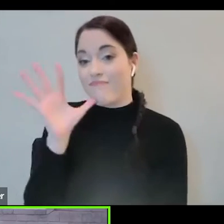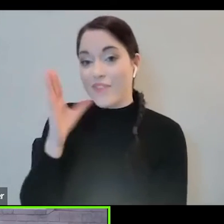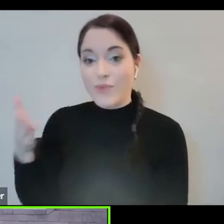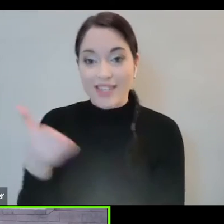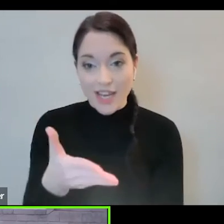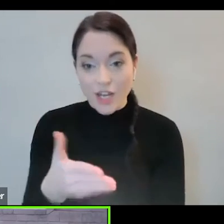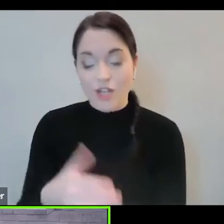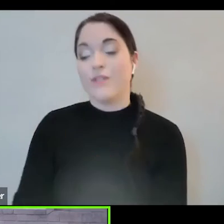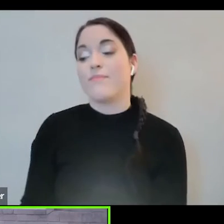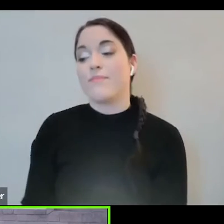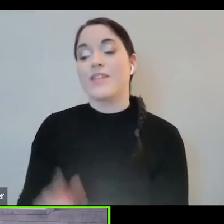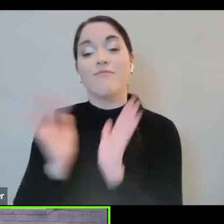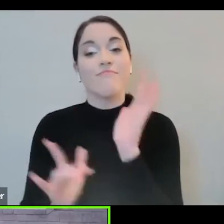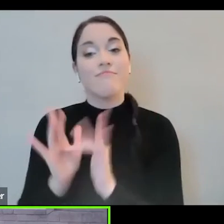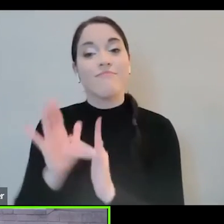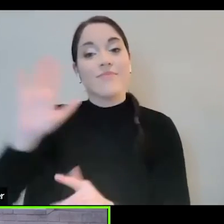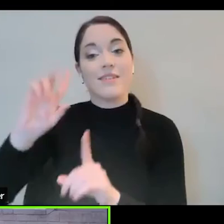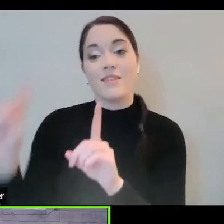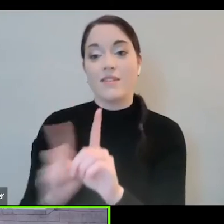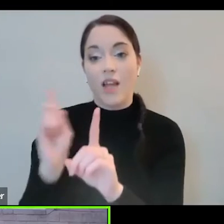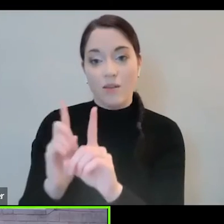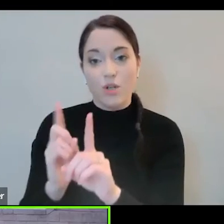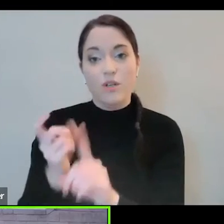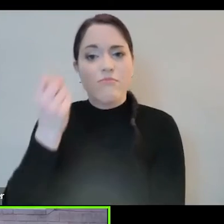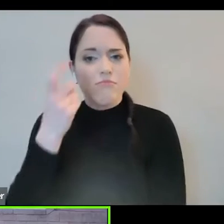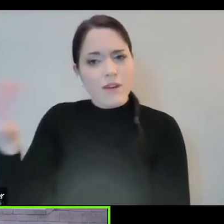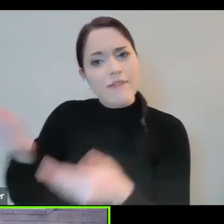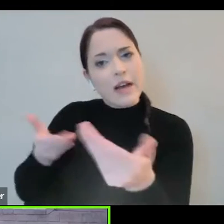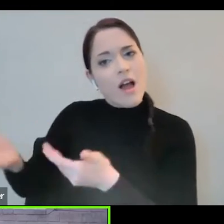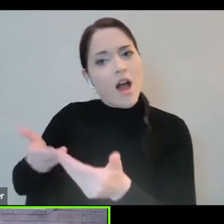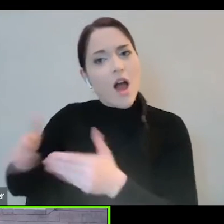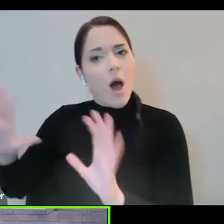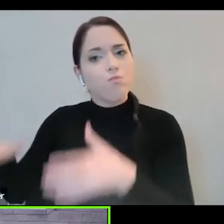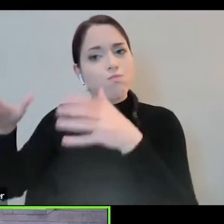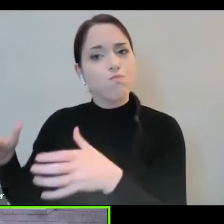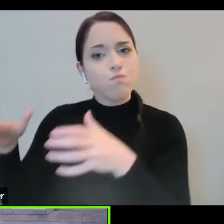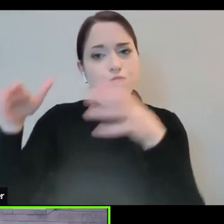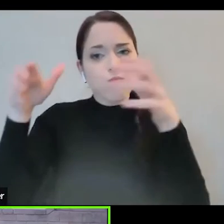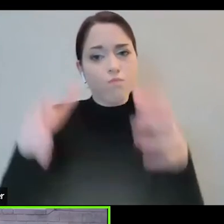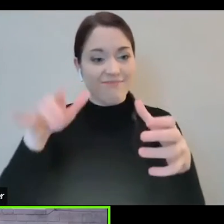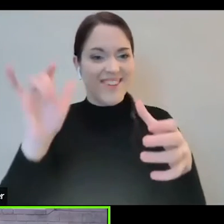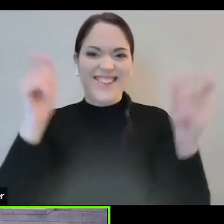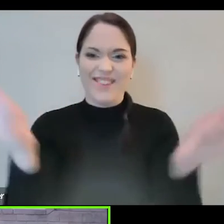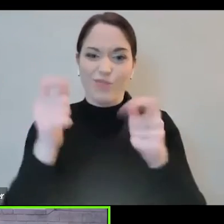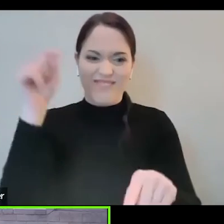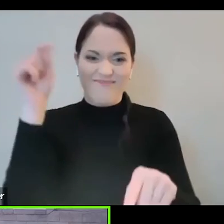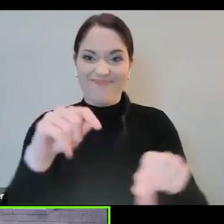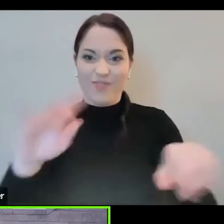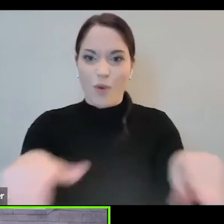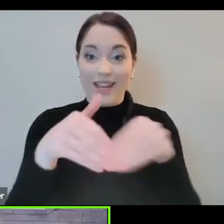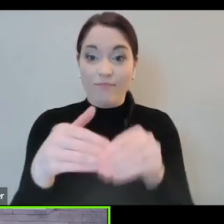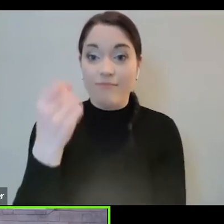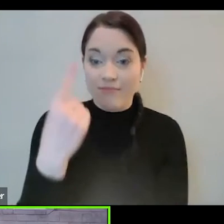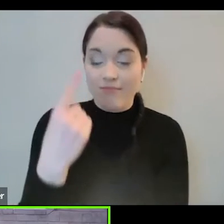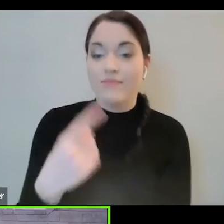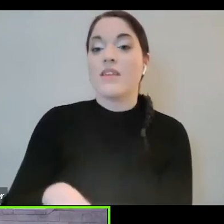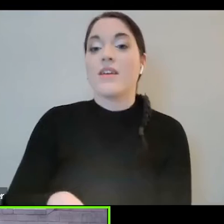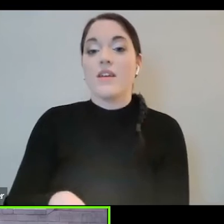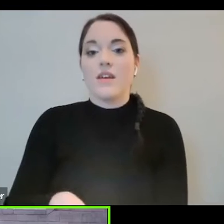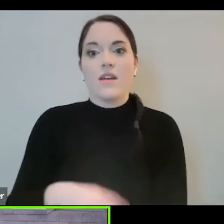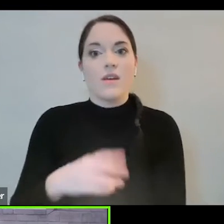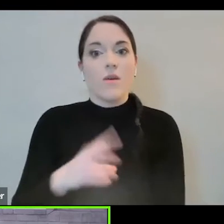and his disciples had likewise been invited to the celebration. At a certain point, the wine ran